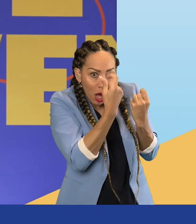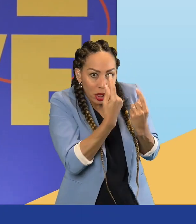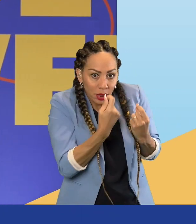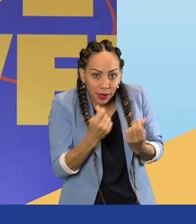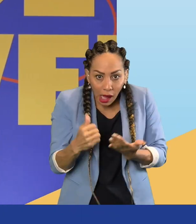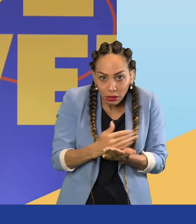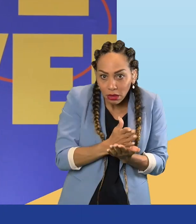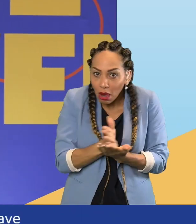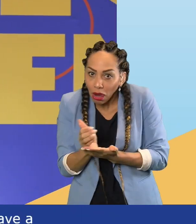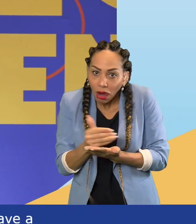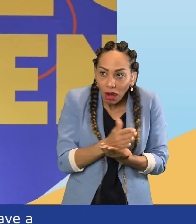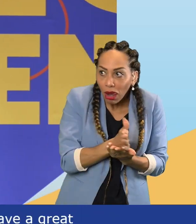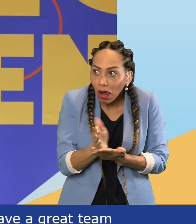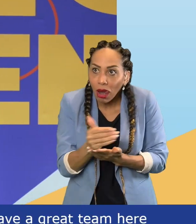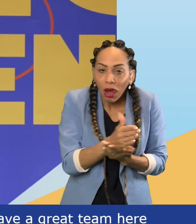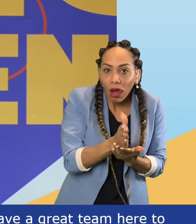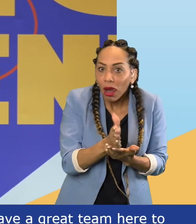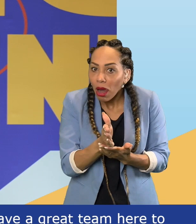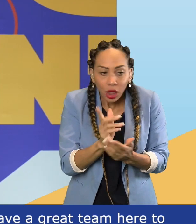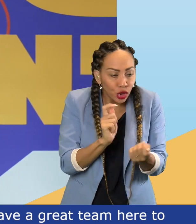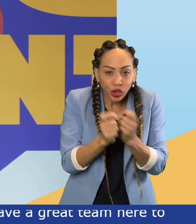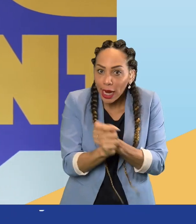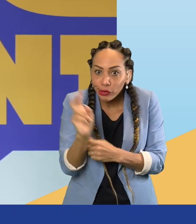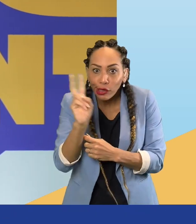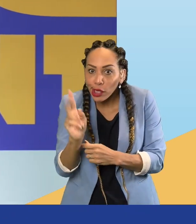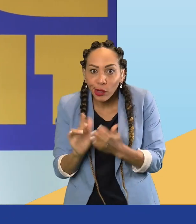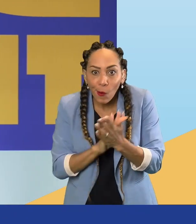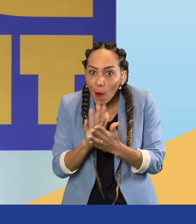the understanding and the knowledge of changing into an electric car.